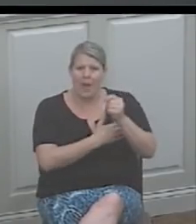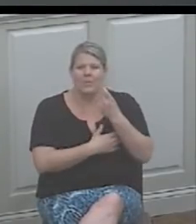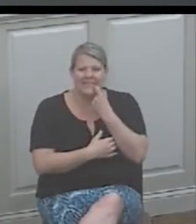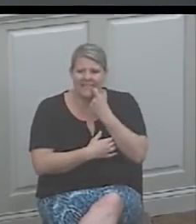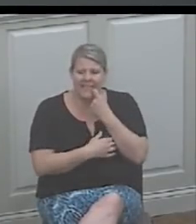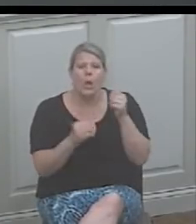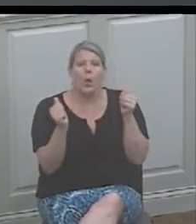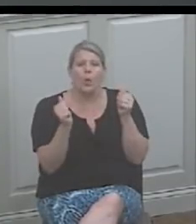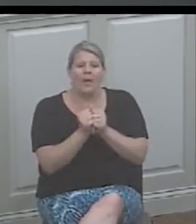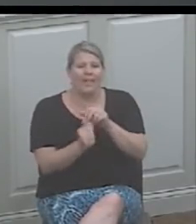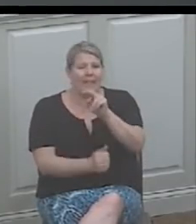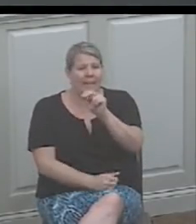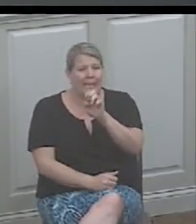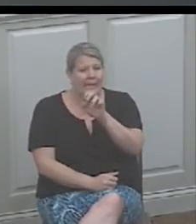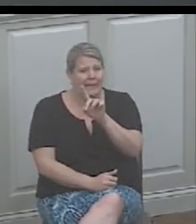of needles in particular.